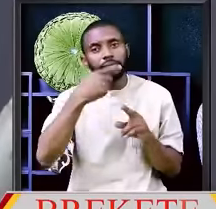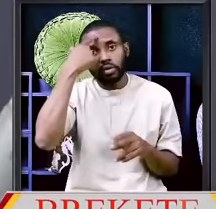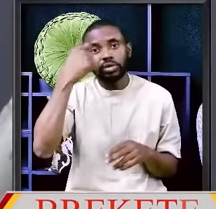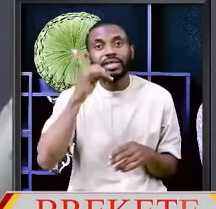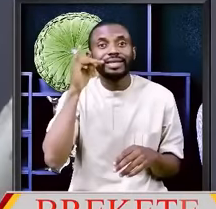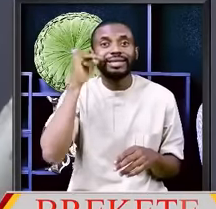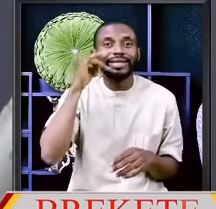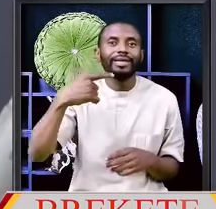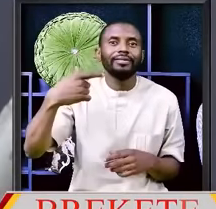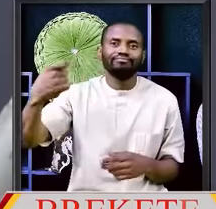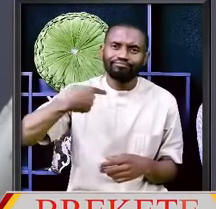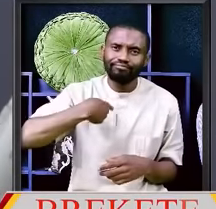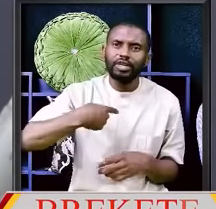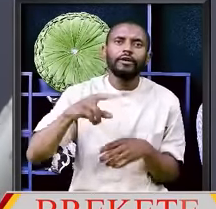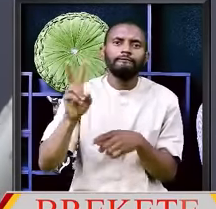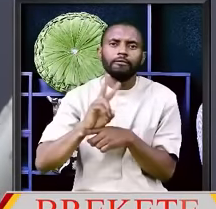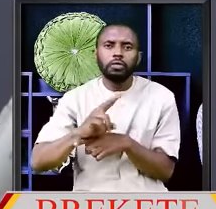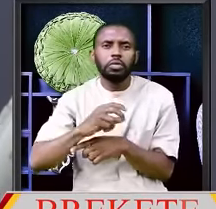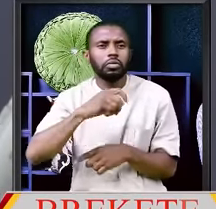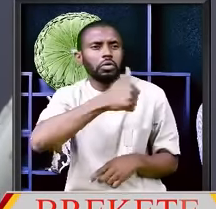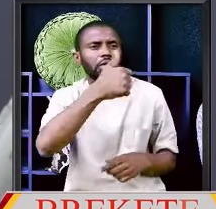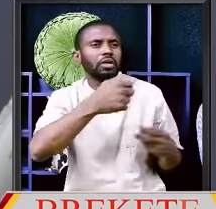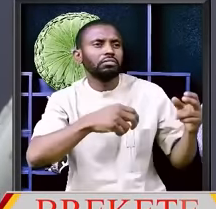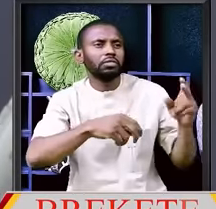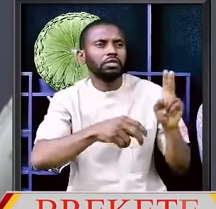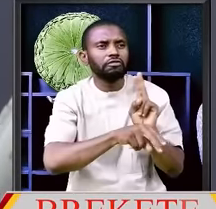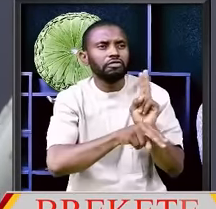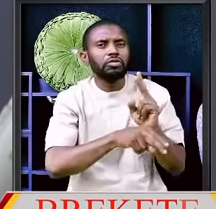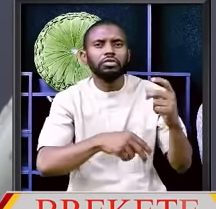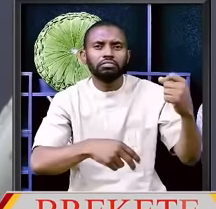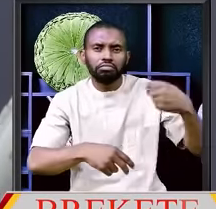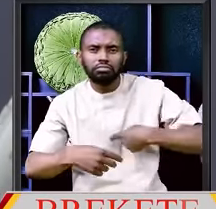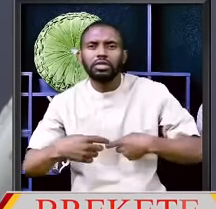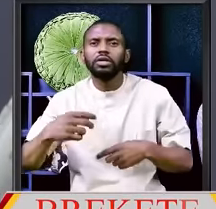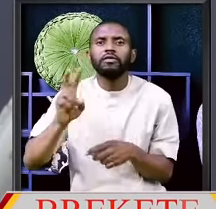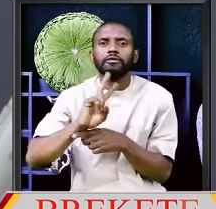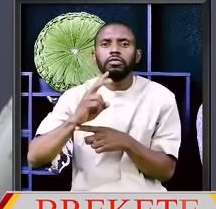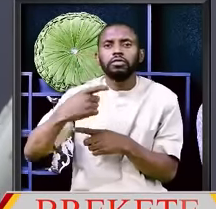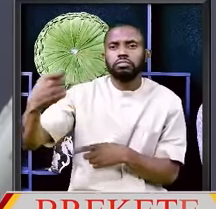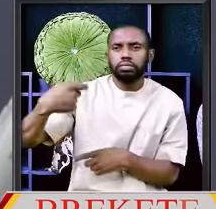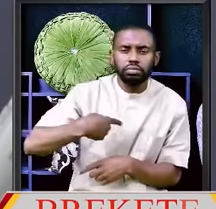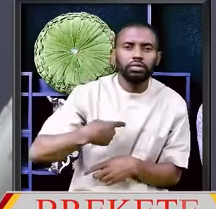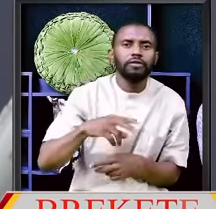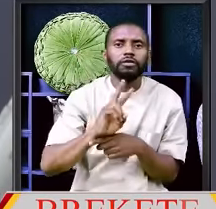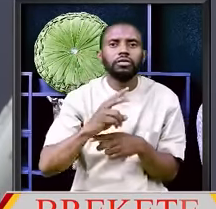Yesterday they sent me videos and other videos and other videos and other videos.